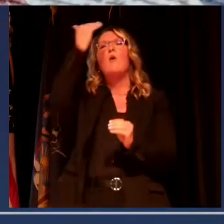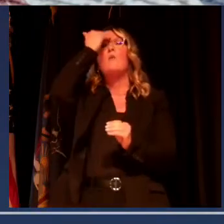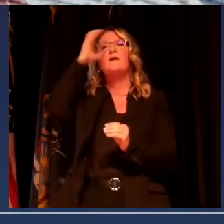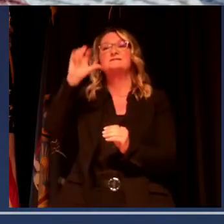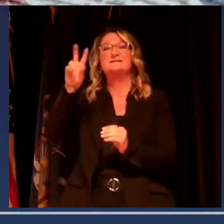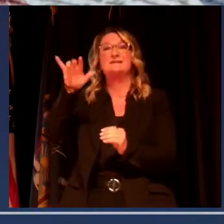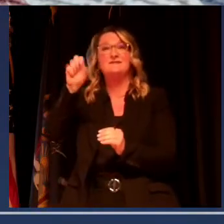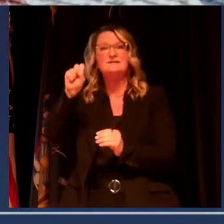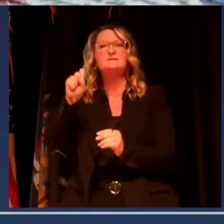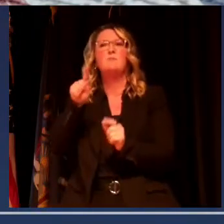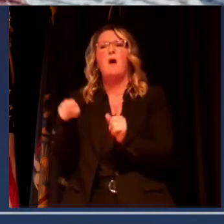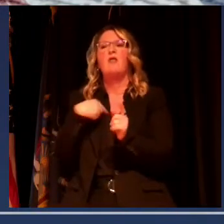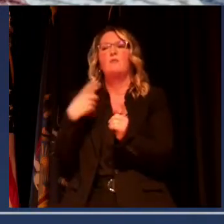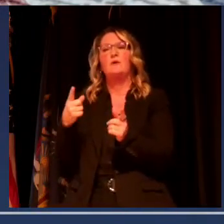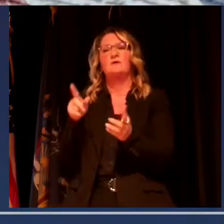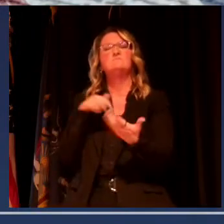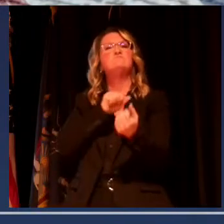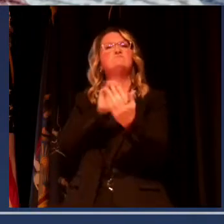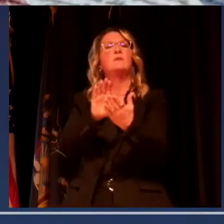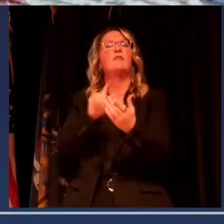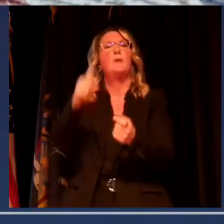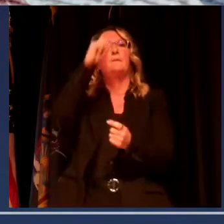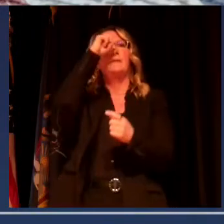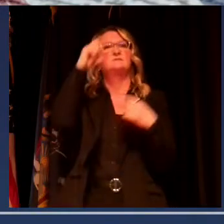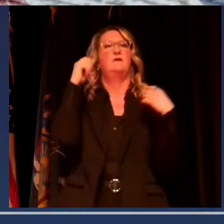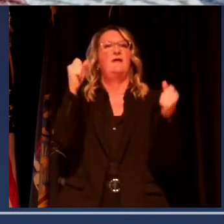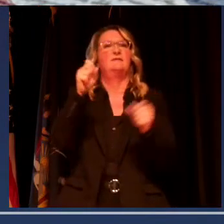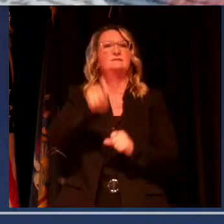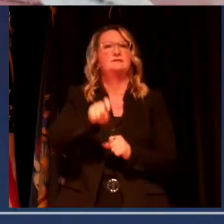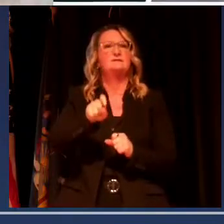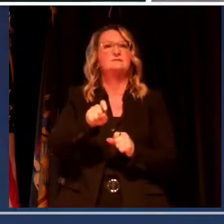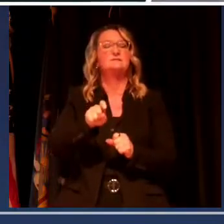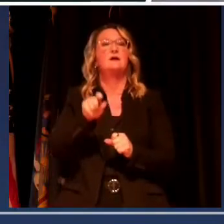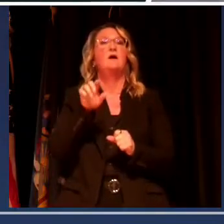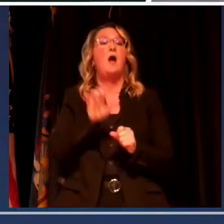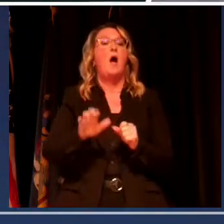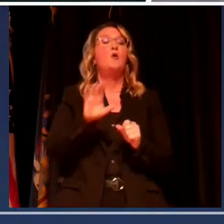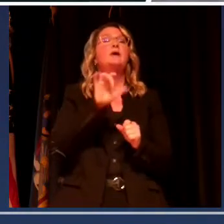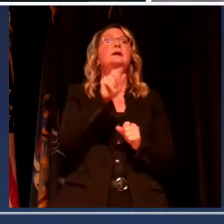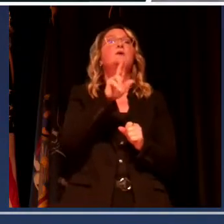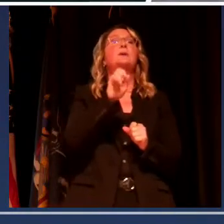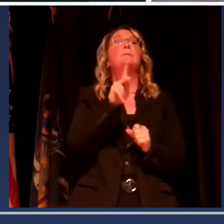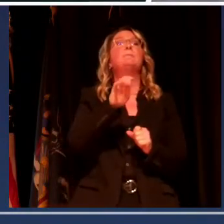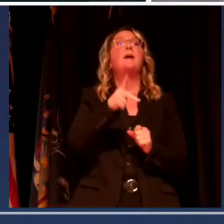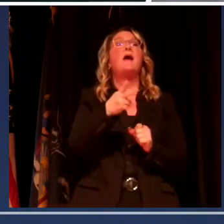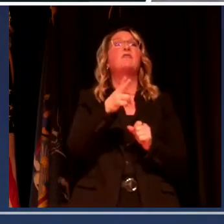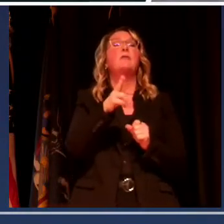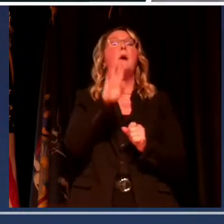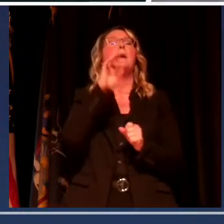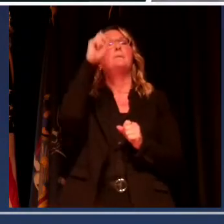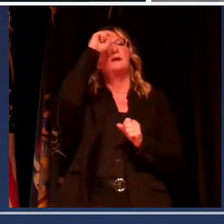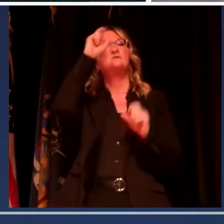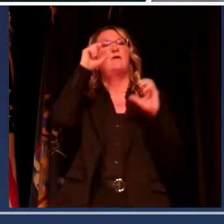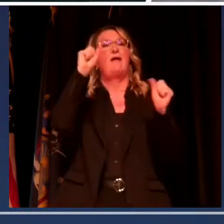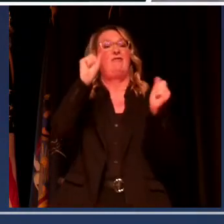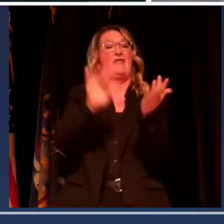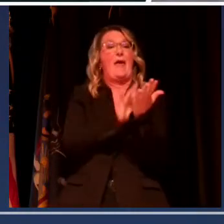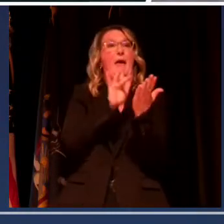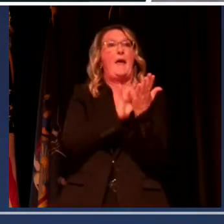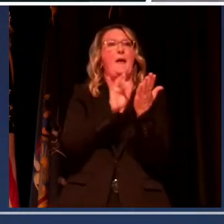are addressing their mental health needs. Our Erie Path Mental Health app is an unqualified